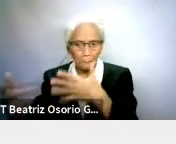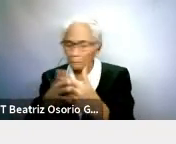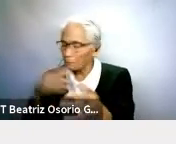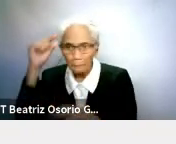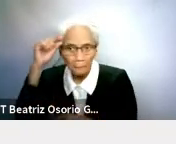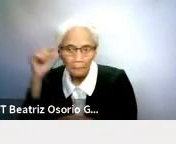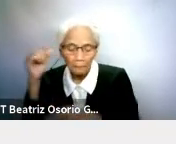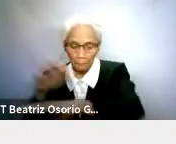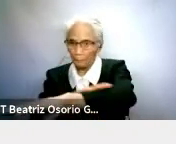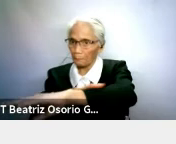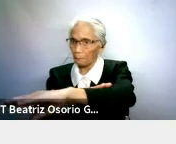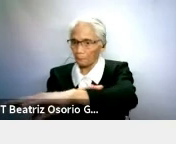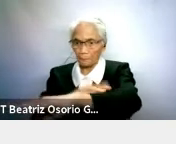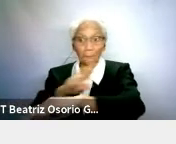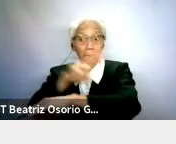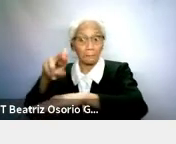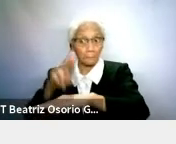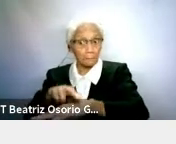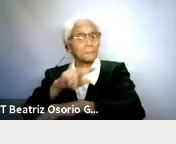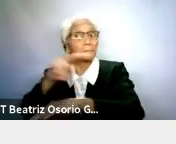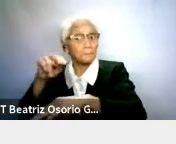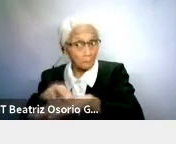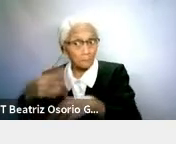race, region, nationality, or religion.